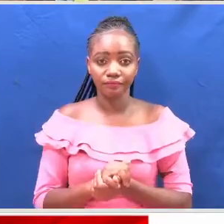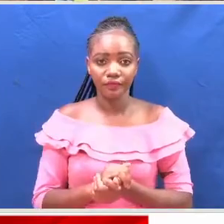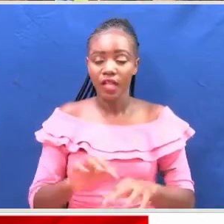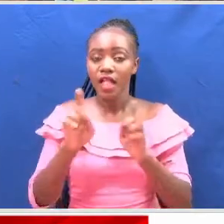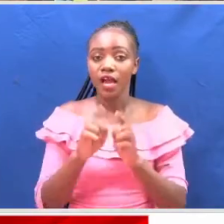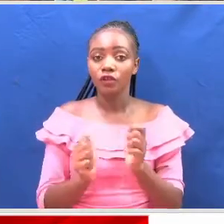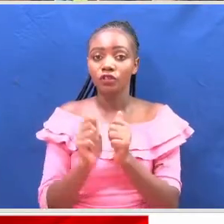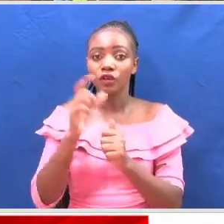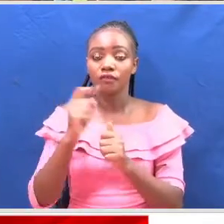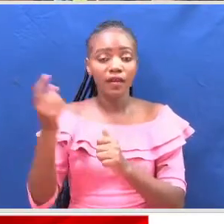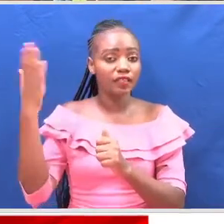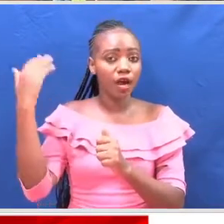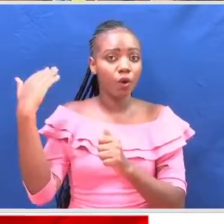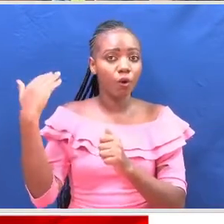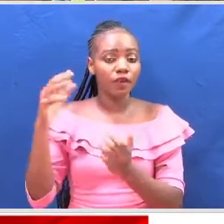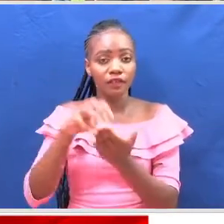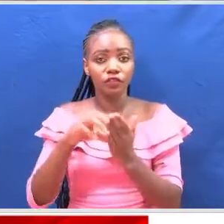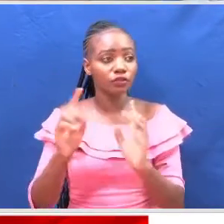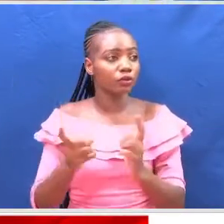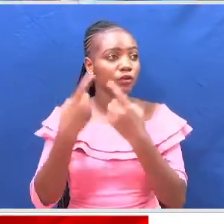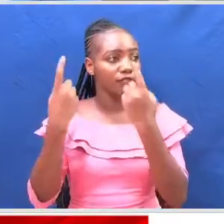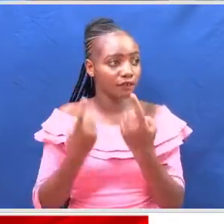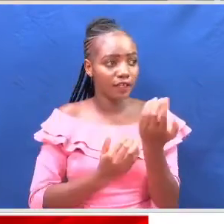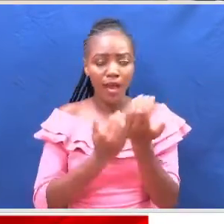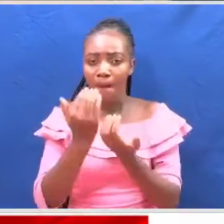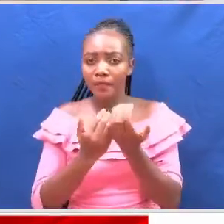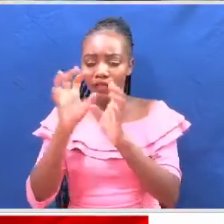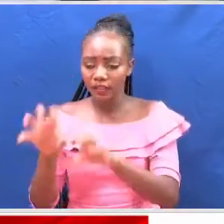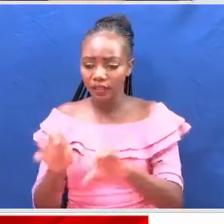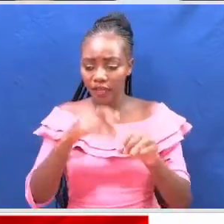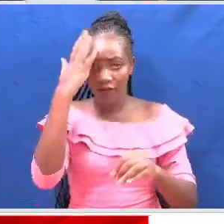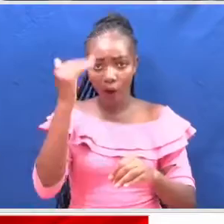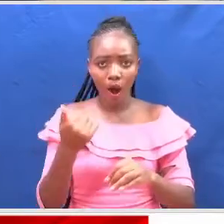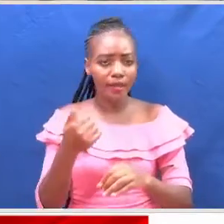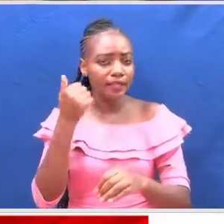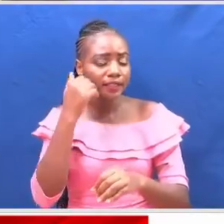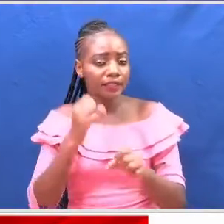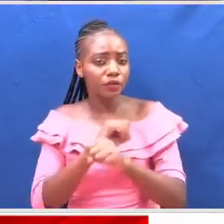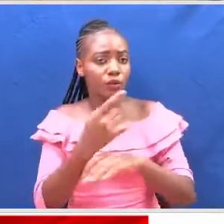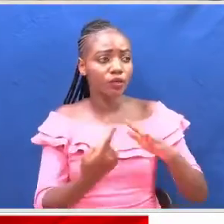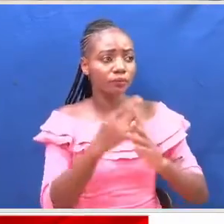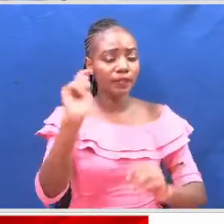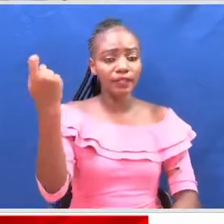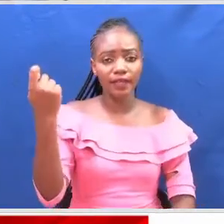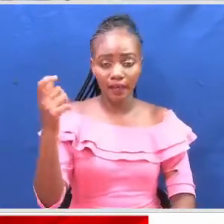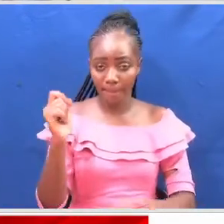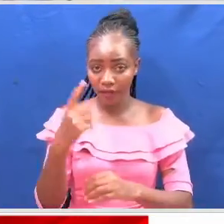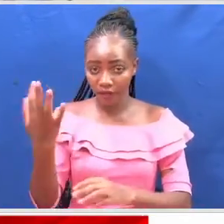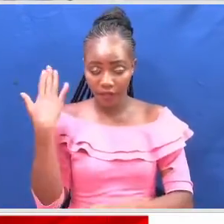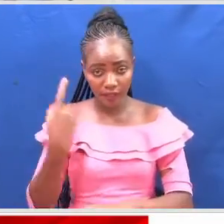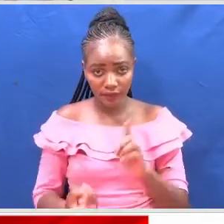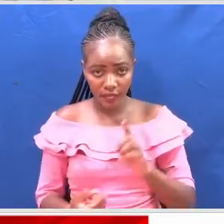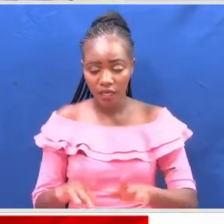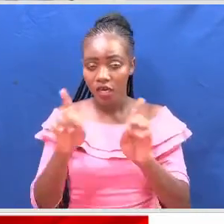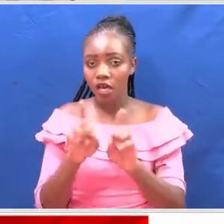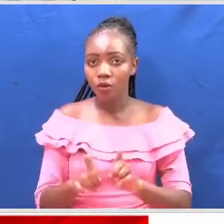12 months ago, the picture was different. Businesses suffered following the outbreak of the coronavirus disease in March last year.